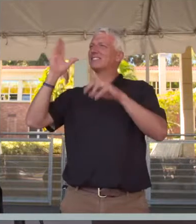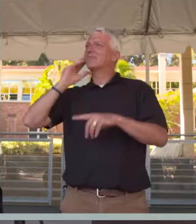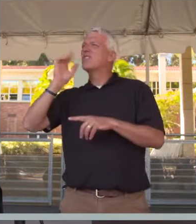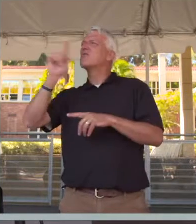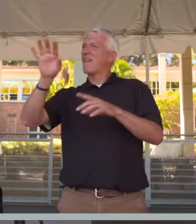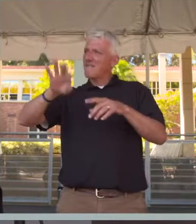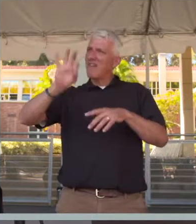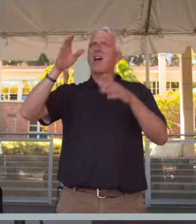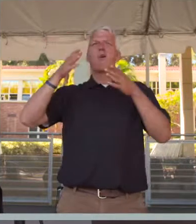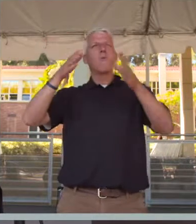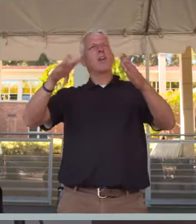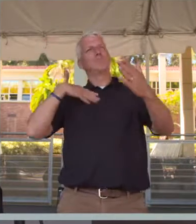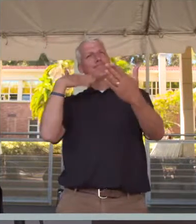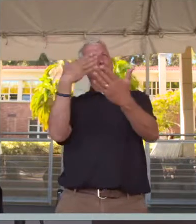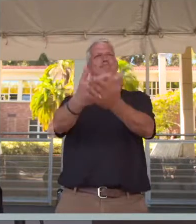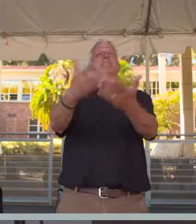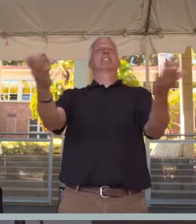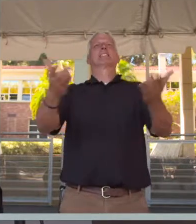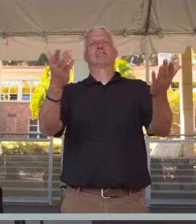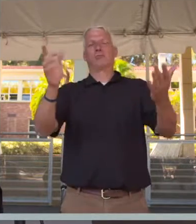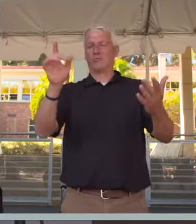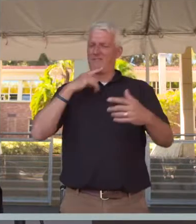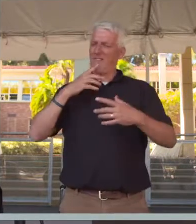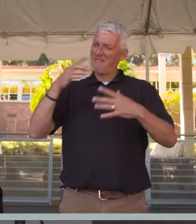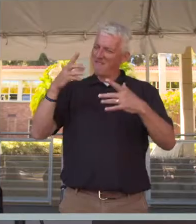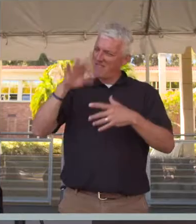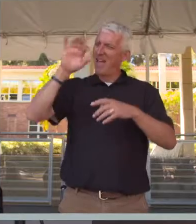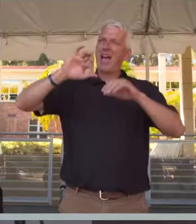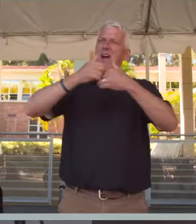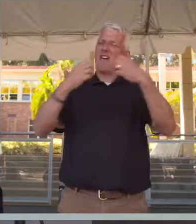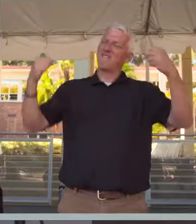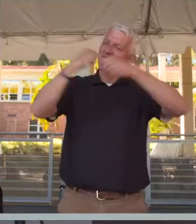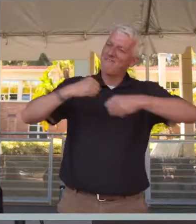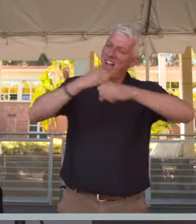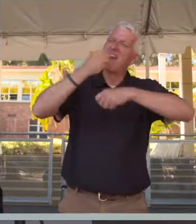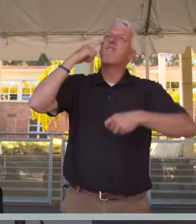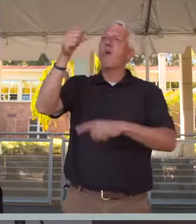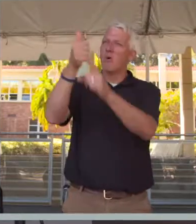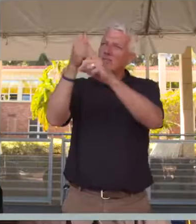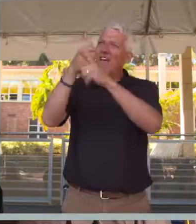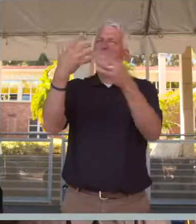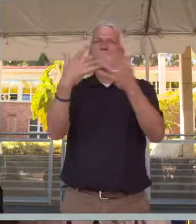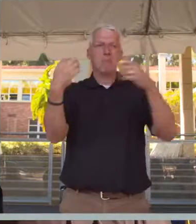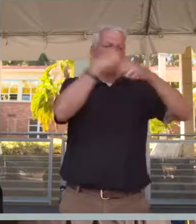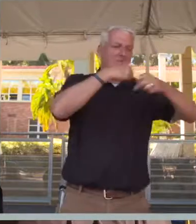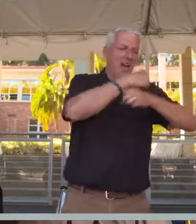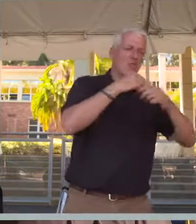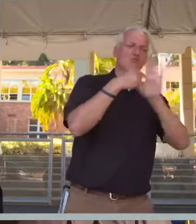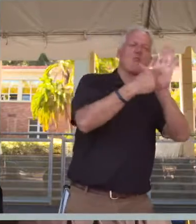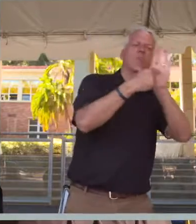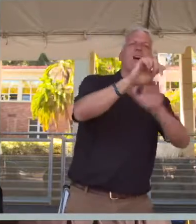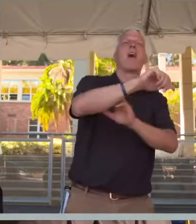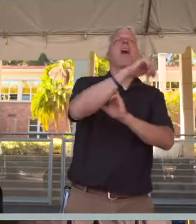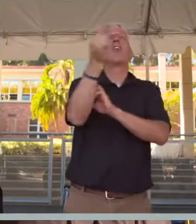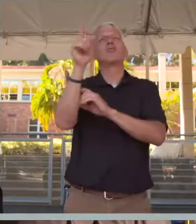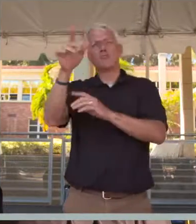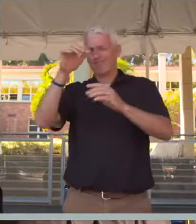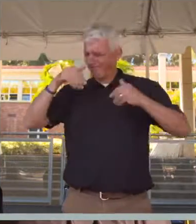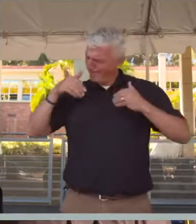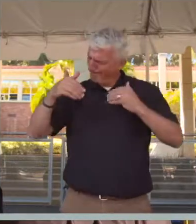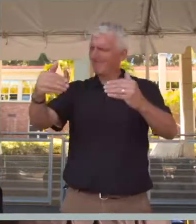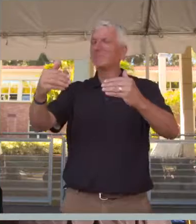found a way to be here. You found a way to fight for yourself, sometimes fight for others. Each moment that you stuck it out was a